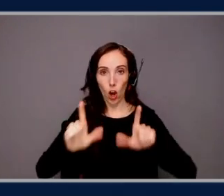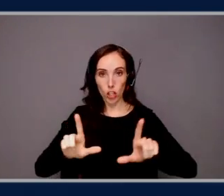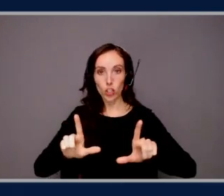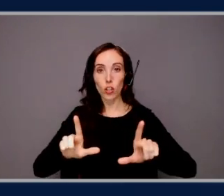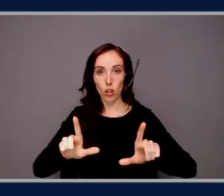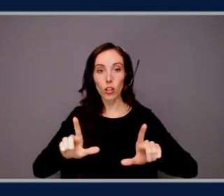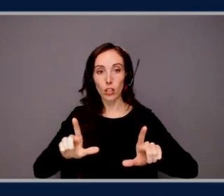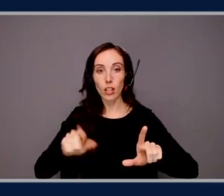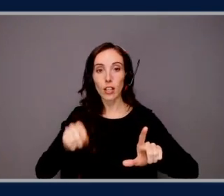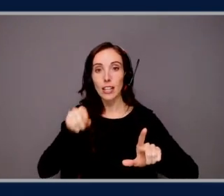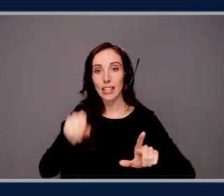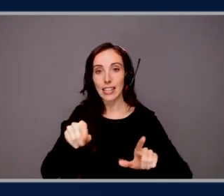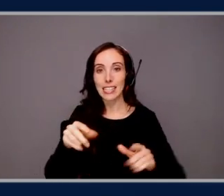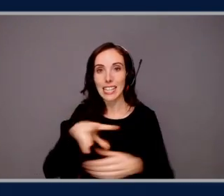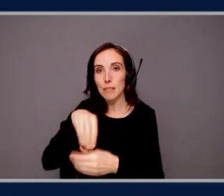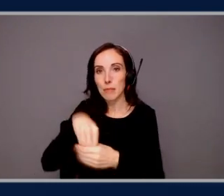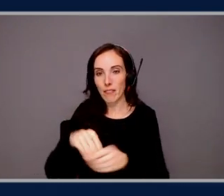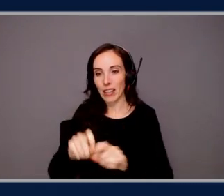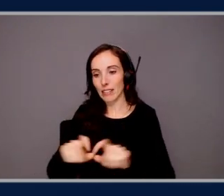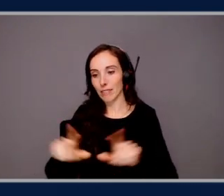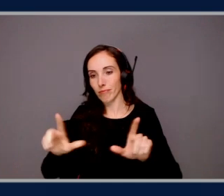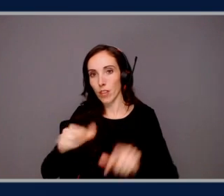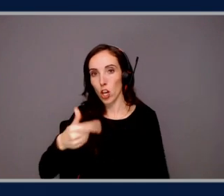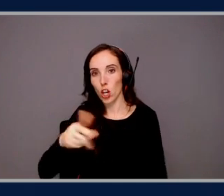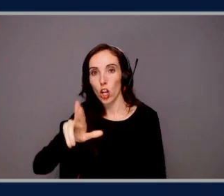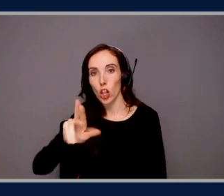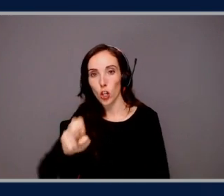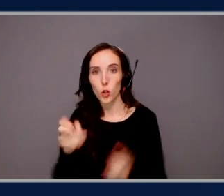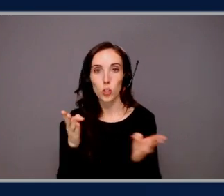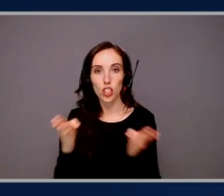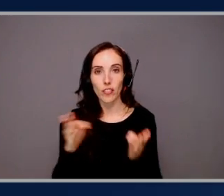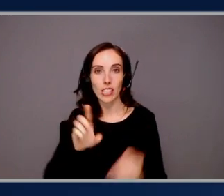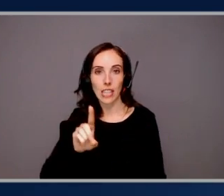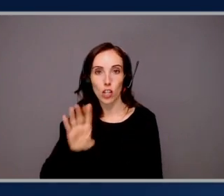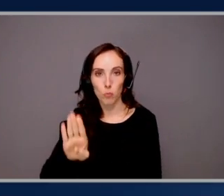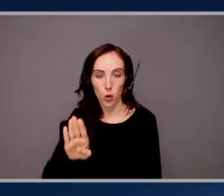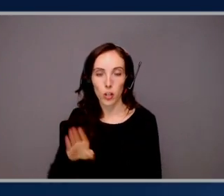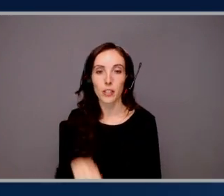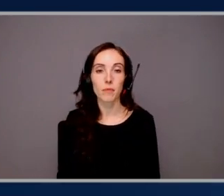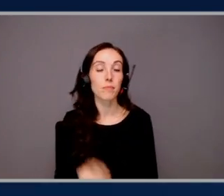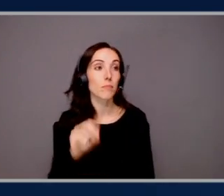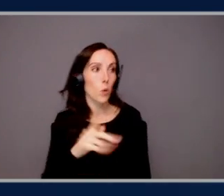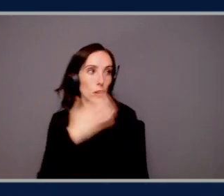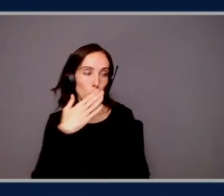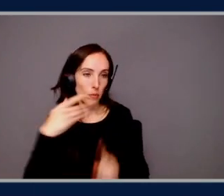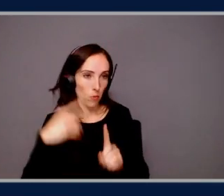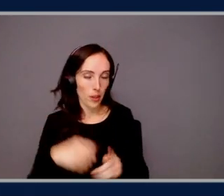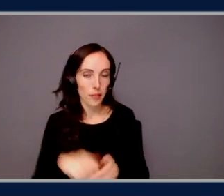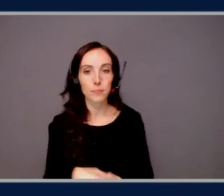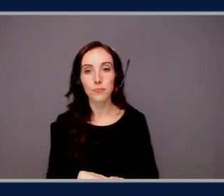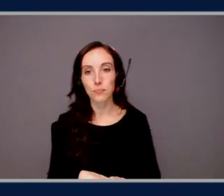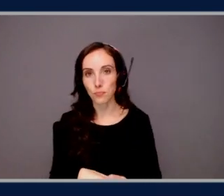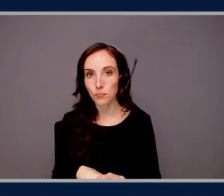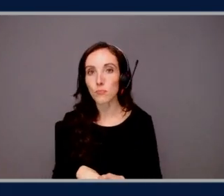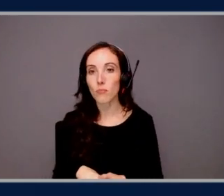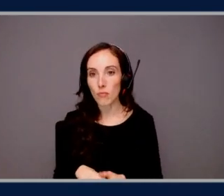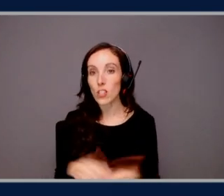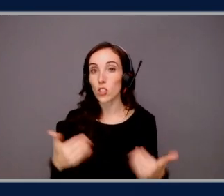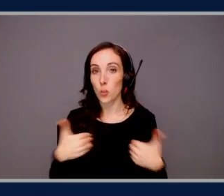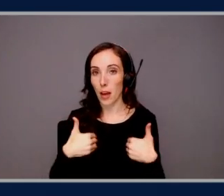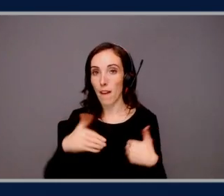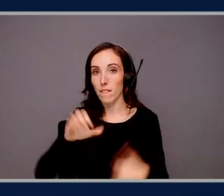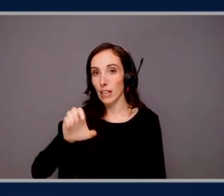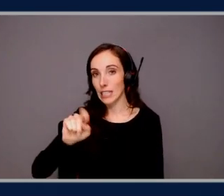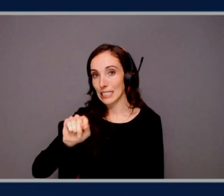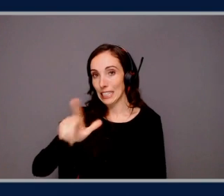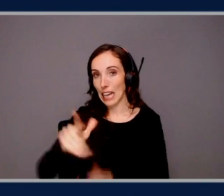the AWS Glue service dashboard. That's right. Good point. Right. So as you can see here, we have our ETL capabilities,